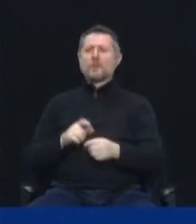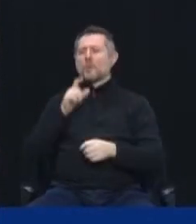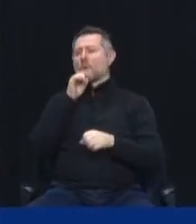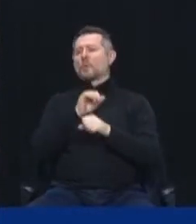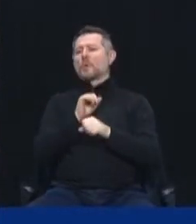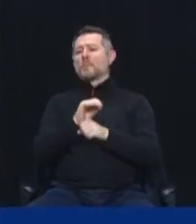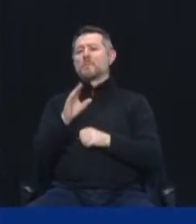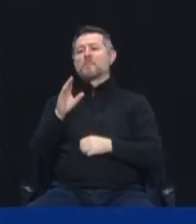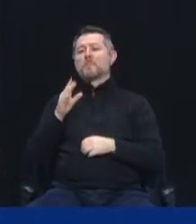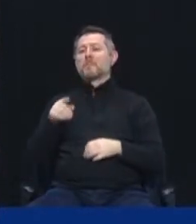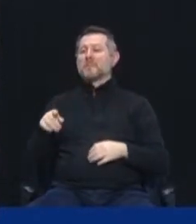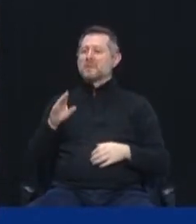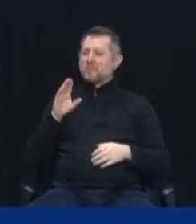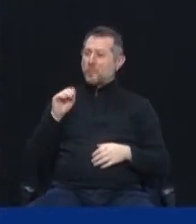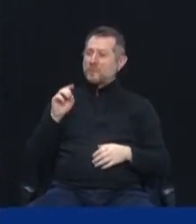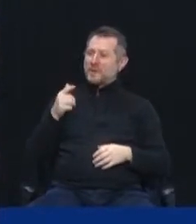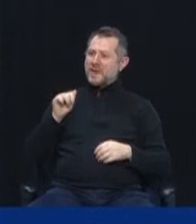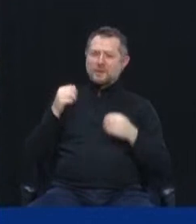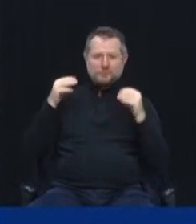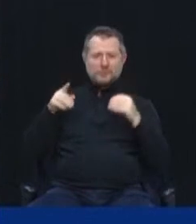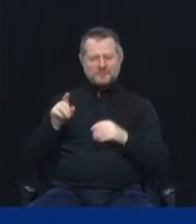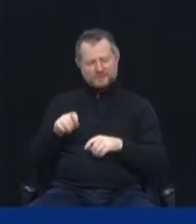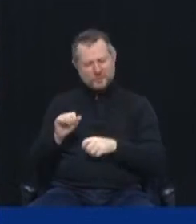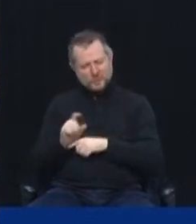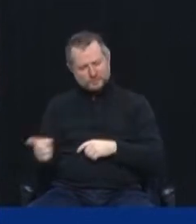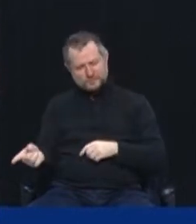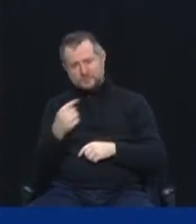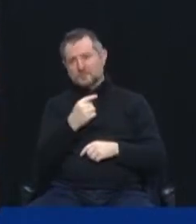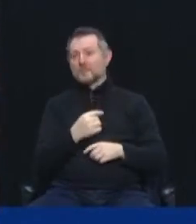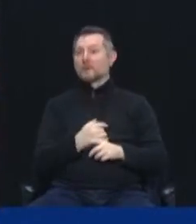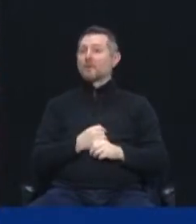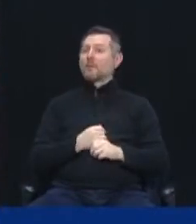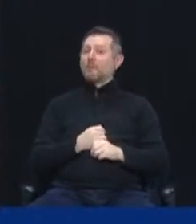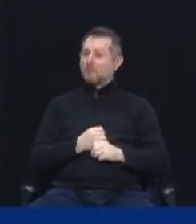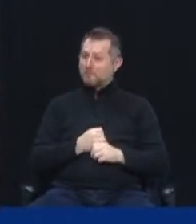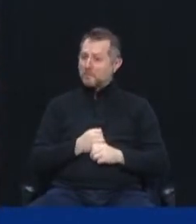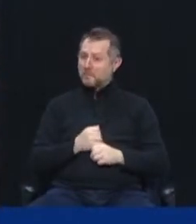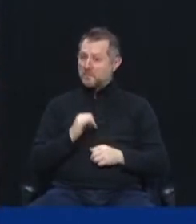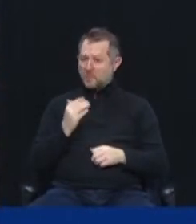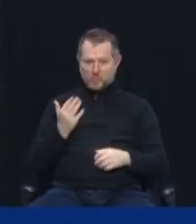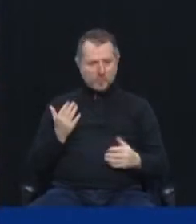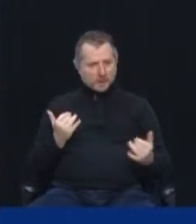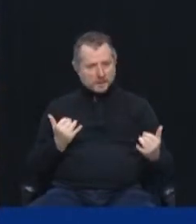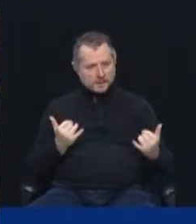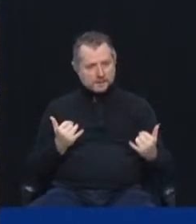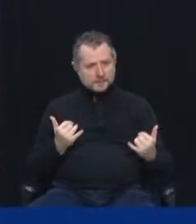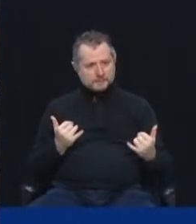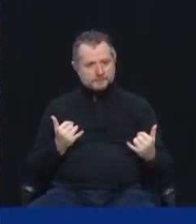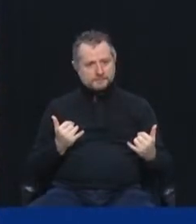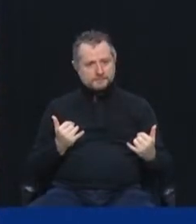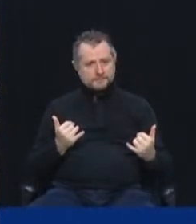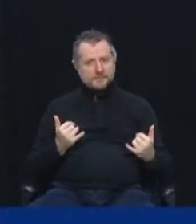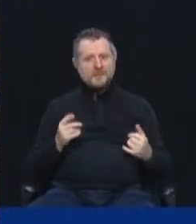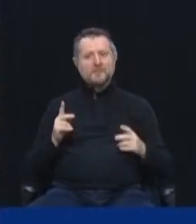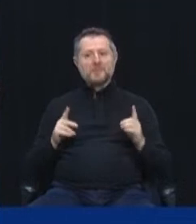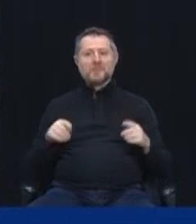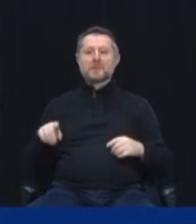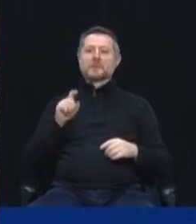operator, we need you to go. Why? Because people have to